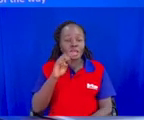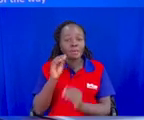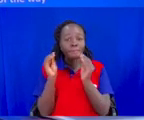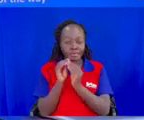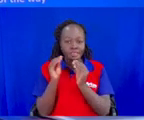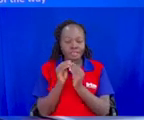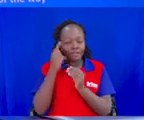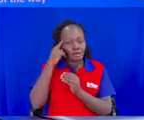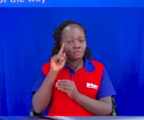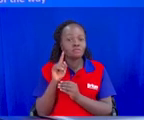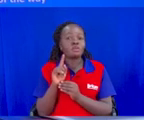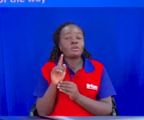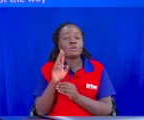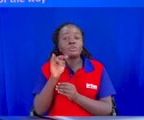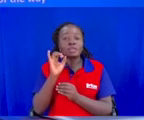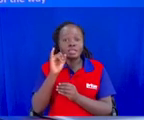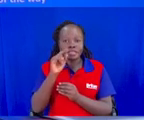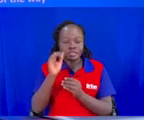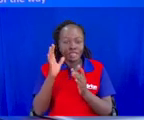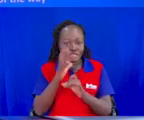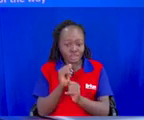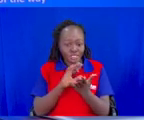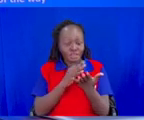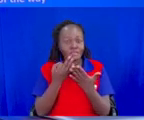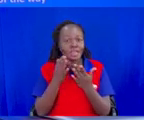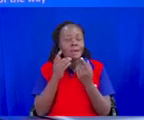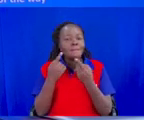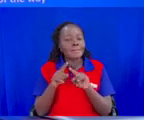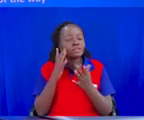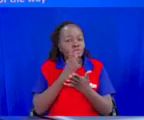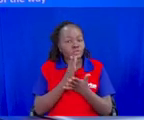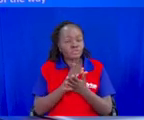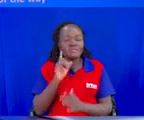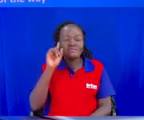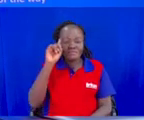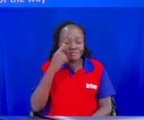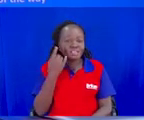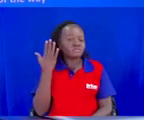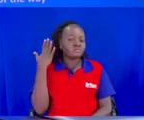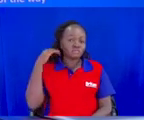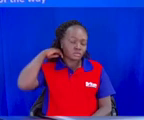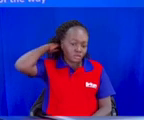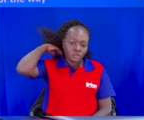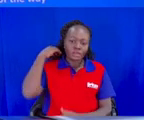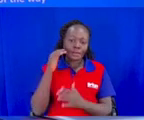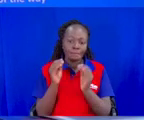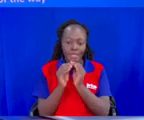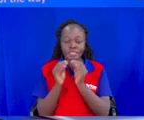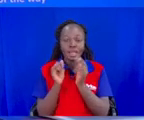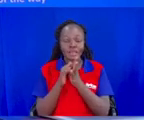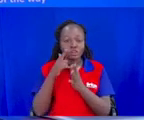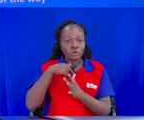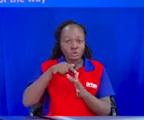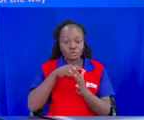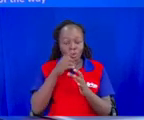meeting for the Britam Unit Trust Funds, but indeed it is the first ever annual general meeting that we are holding